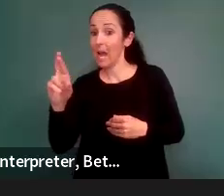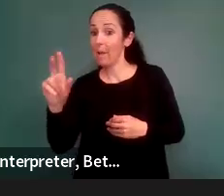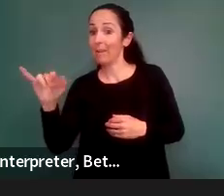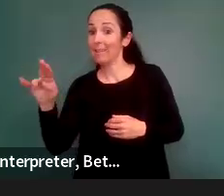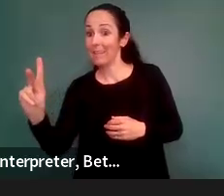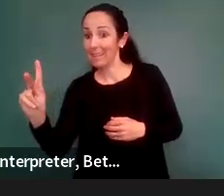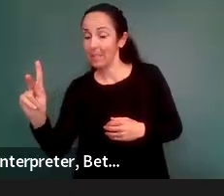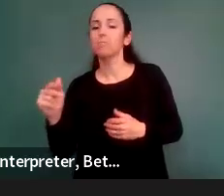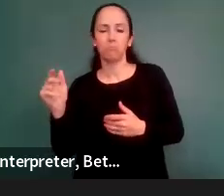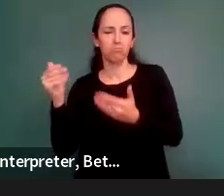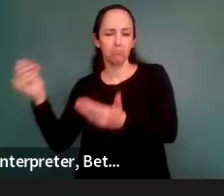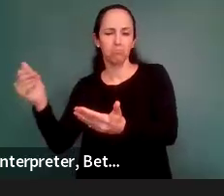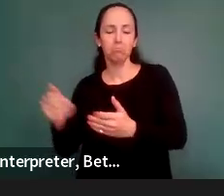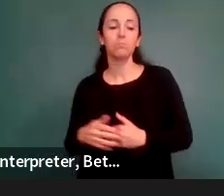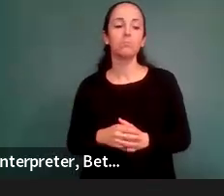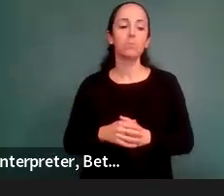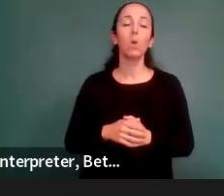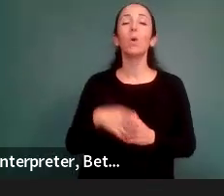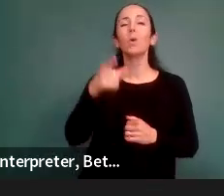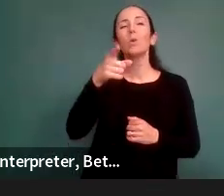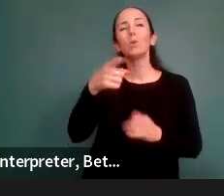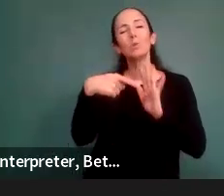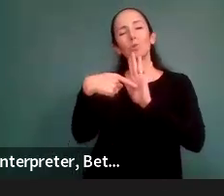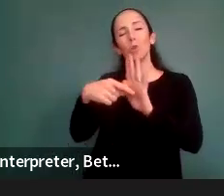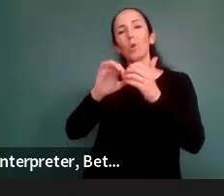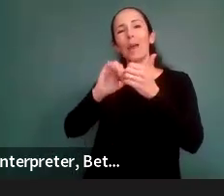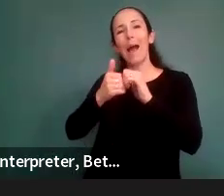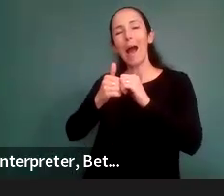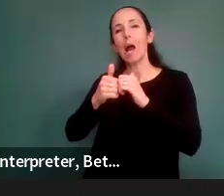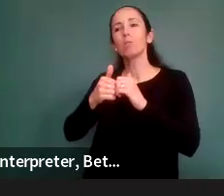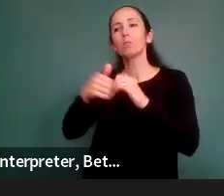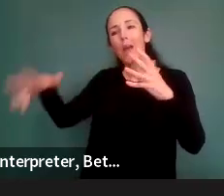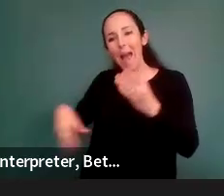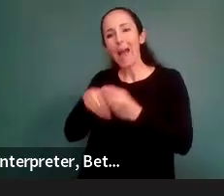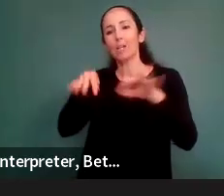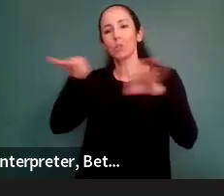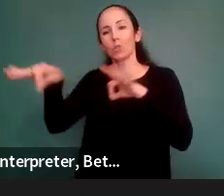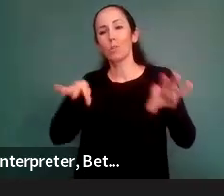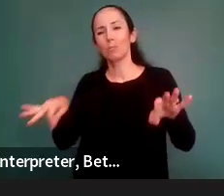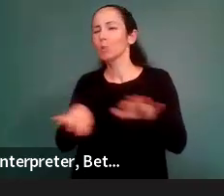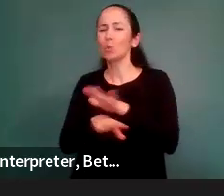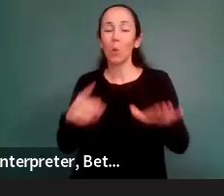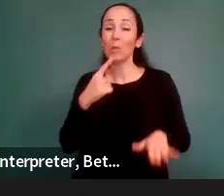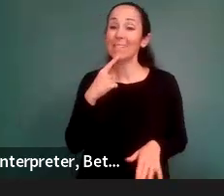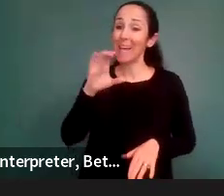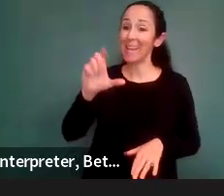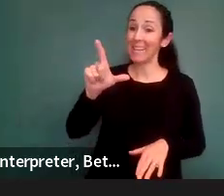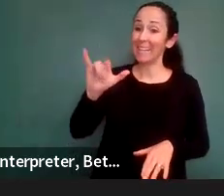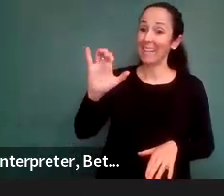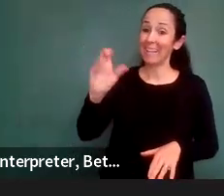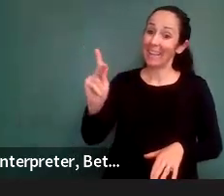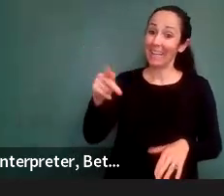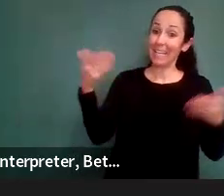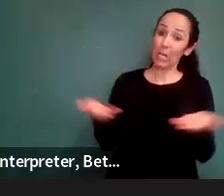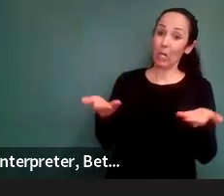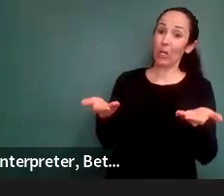Of course, you went over how to make it descriptive in a way rather than just saying the traditional click here with the here being hyperlink. How can we